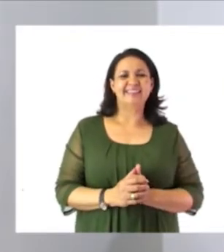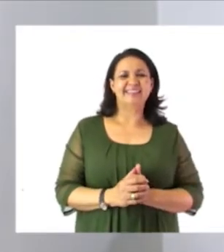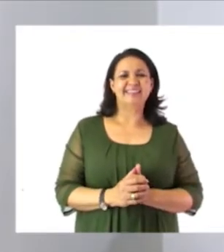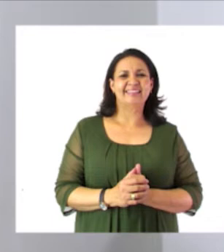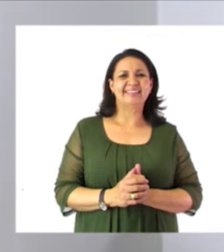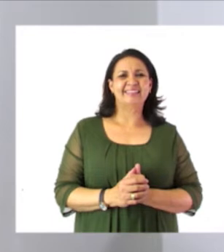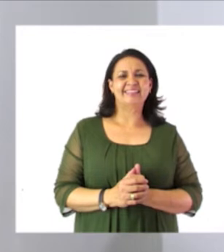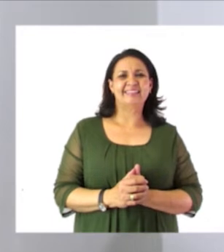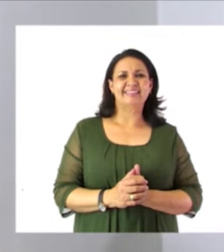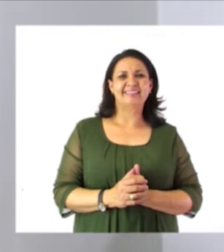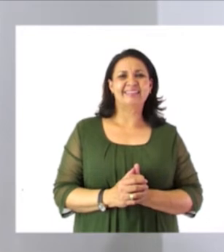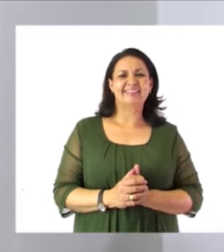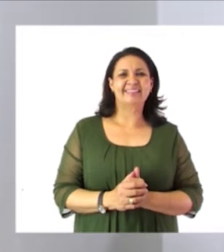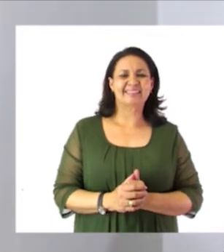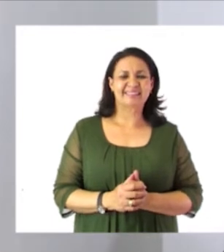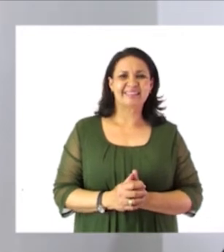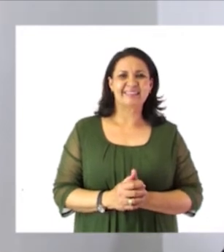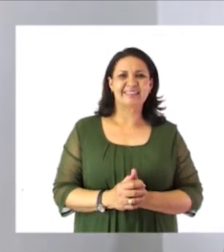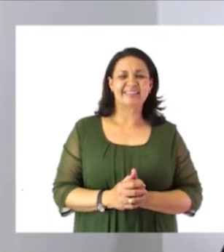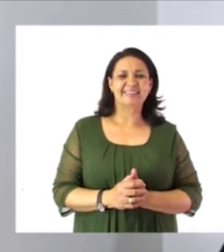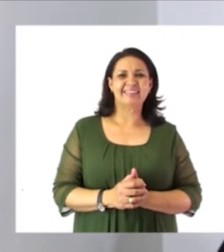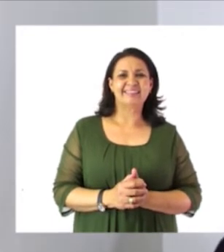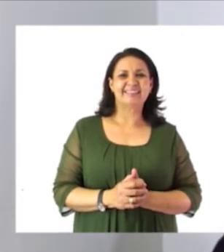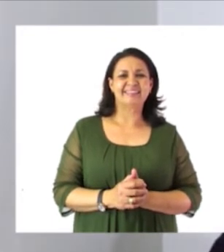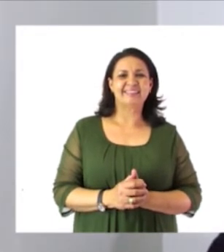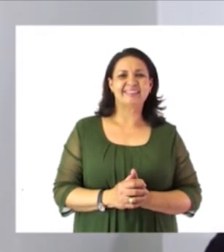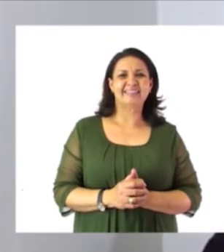page 16. Are you there?